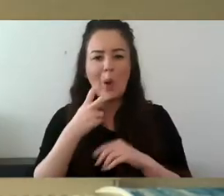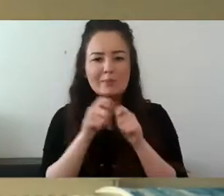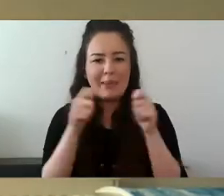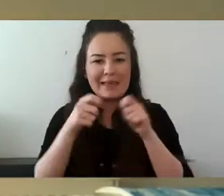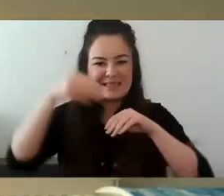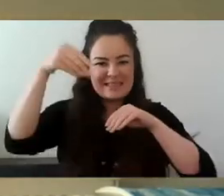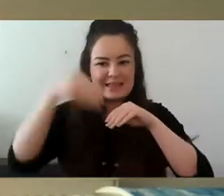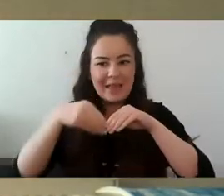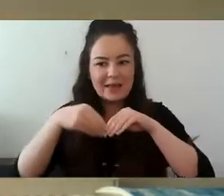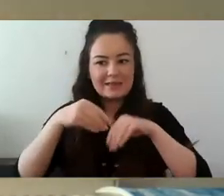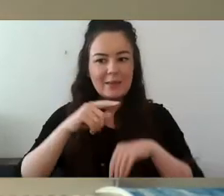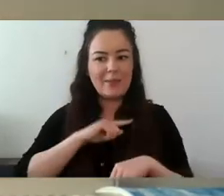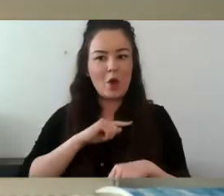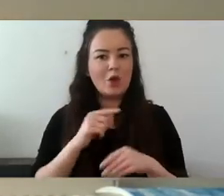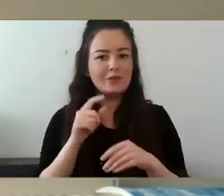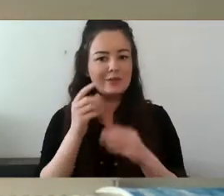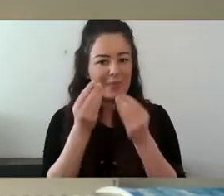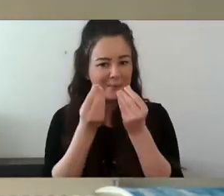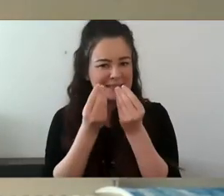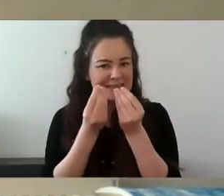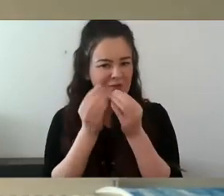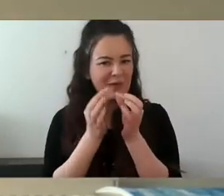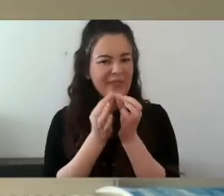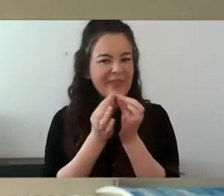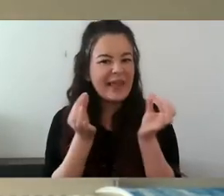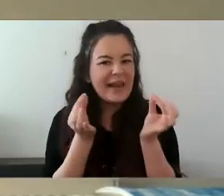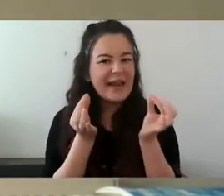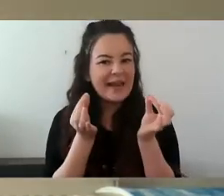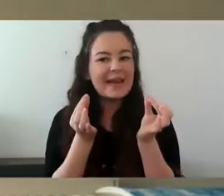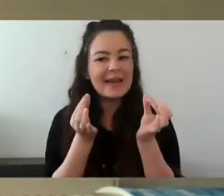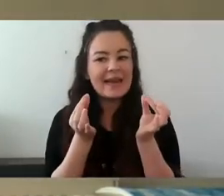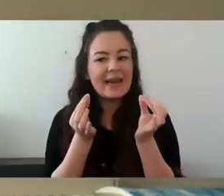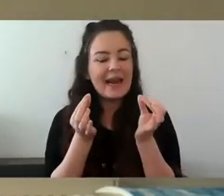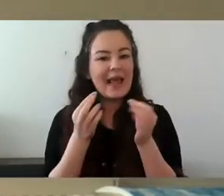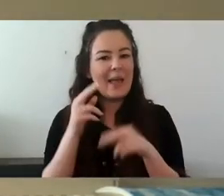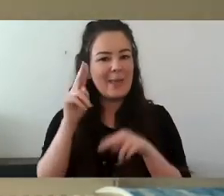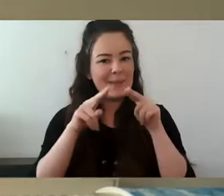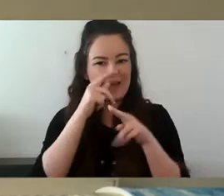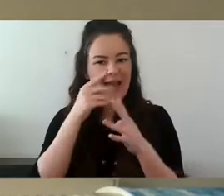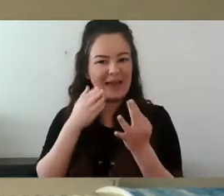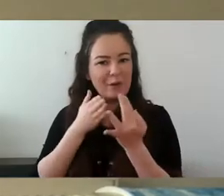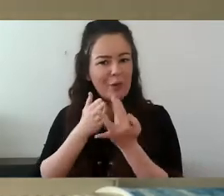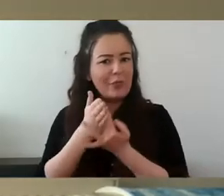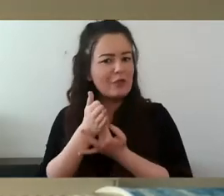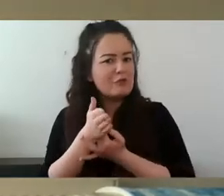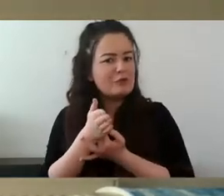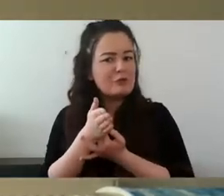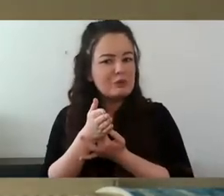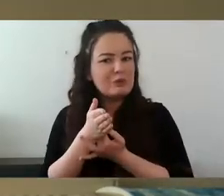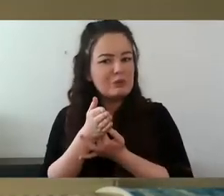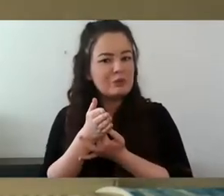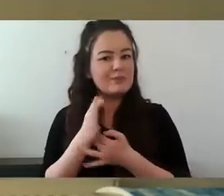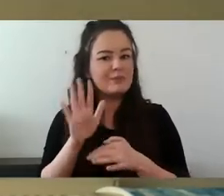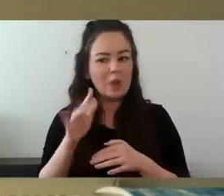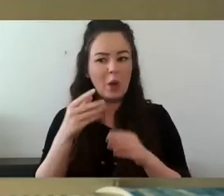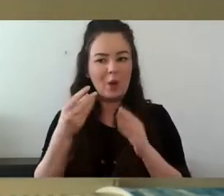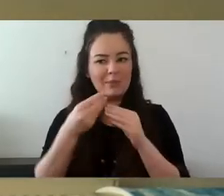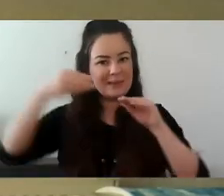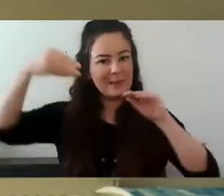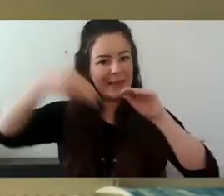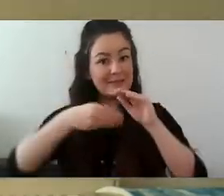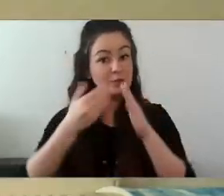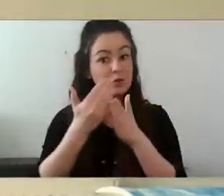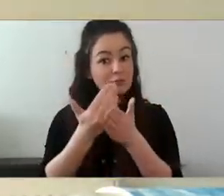magazine inside, just because the cotton is quite thin and the paint can sometimes transfer through onto the other side.